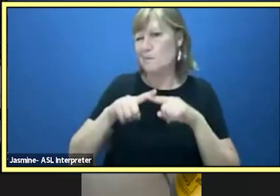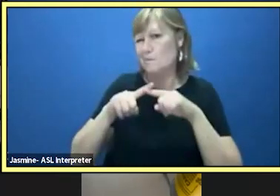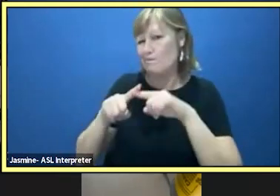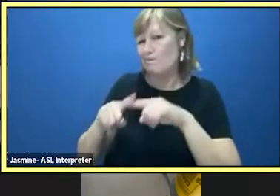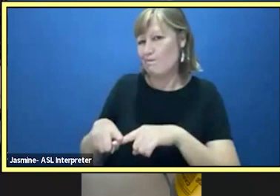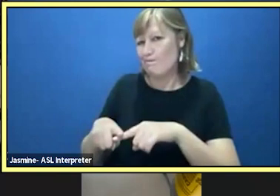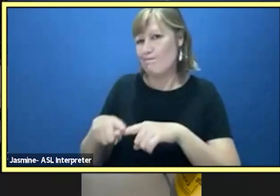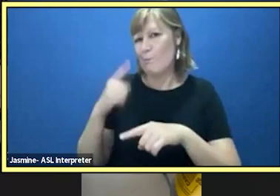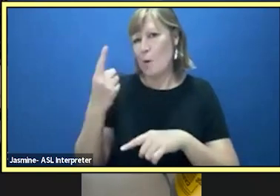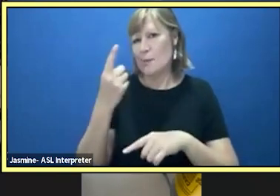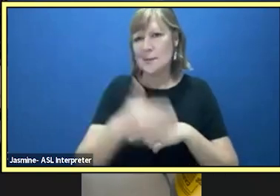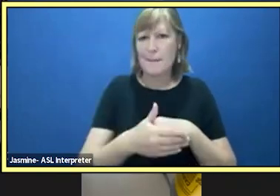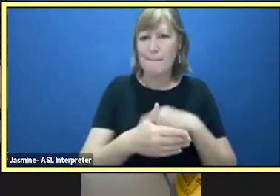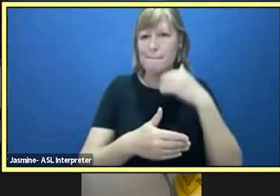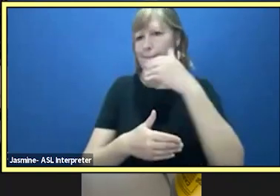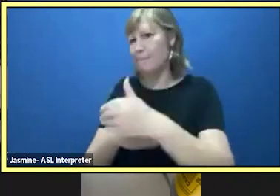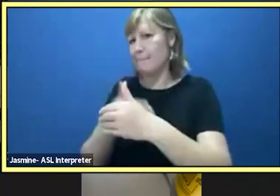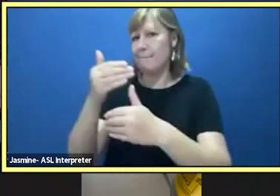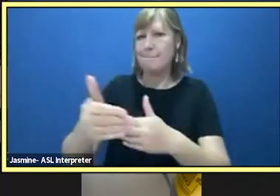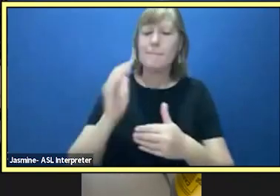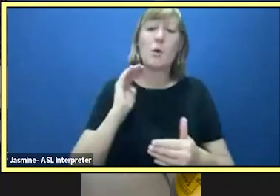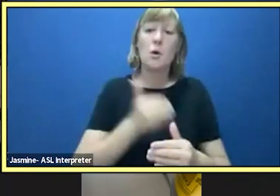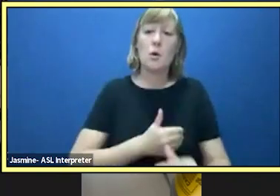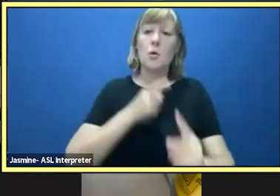But our goal is definitely within the